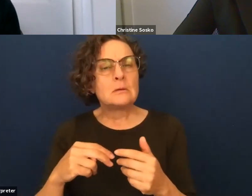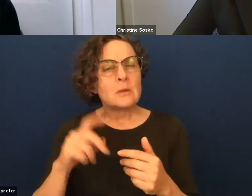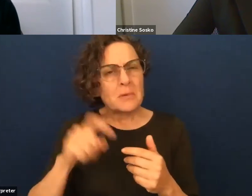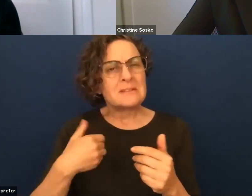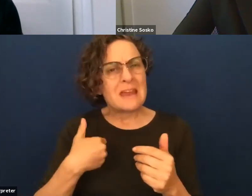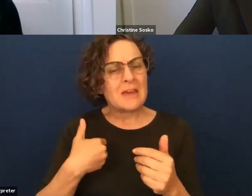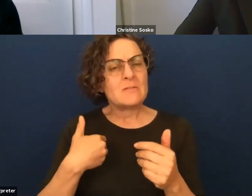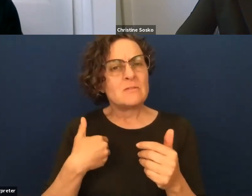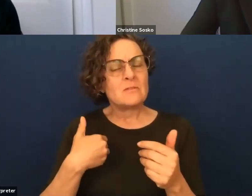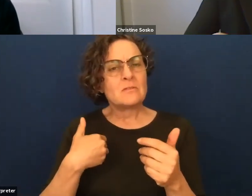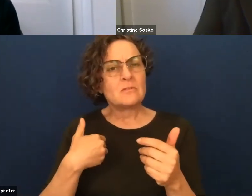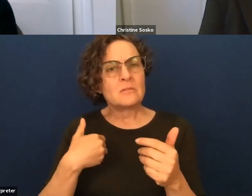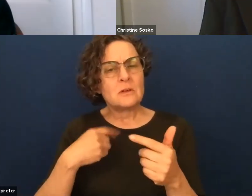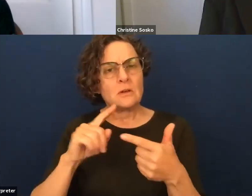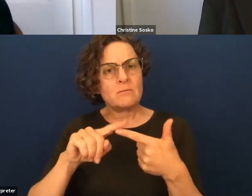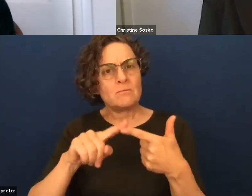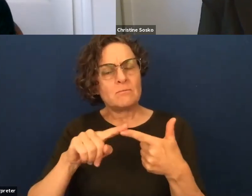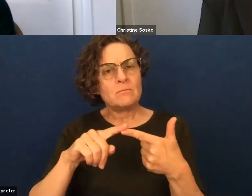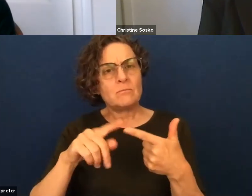the? Yeah. So